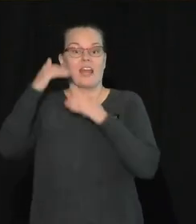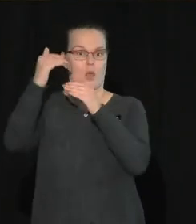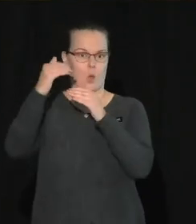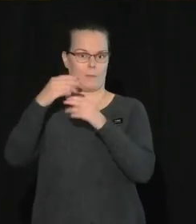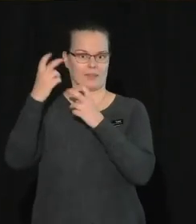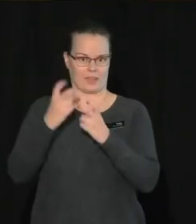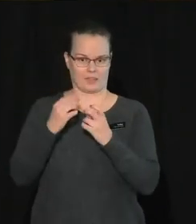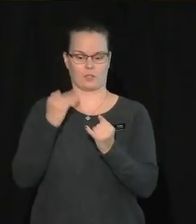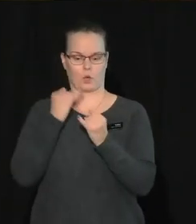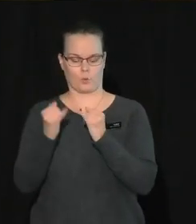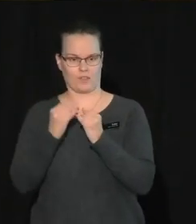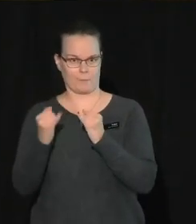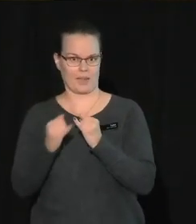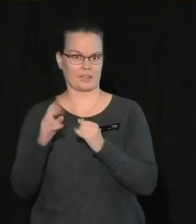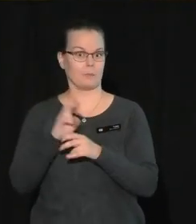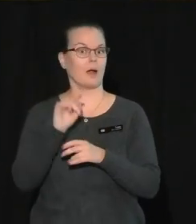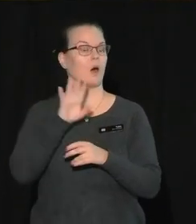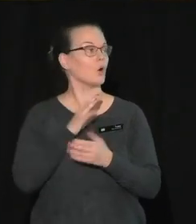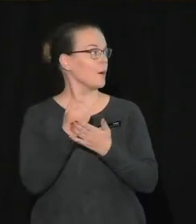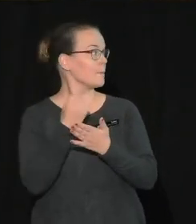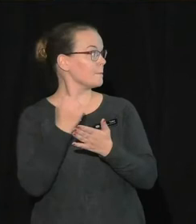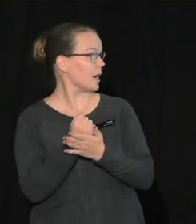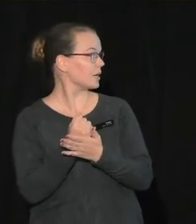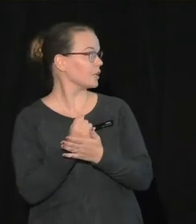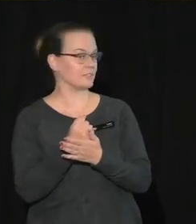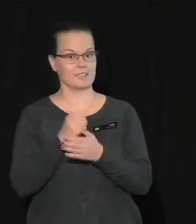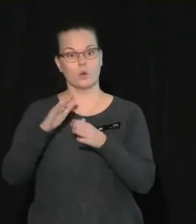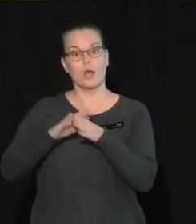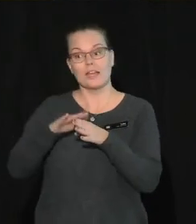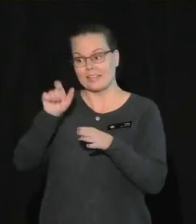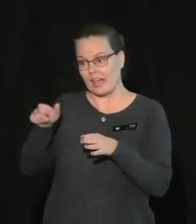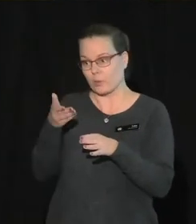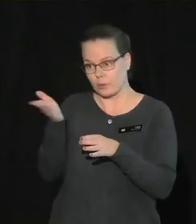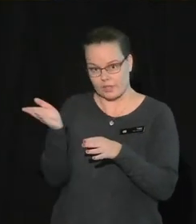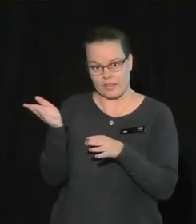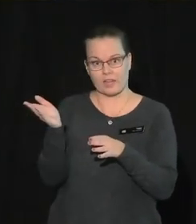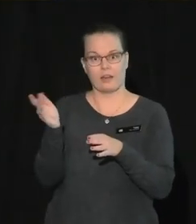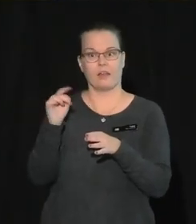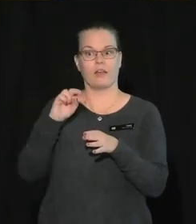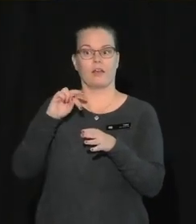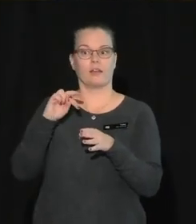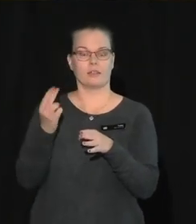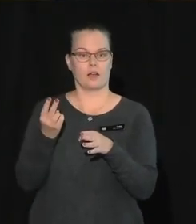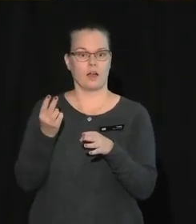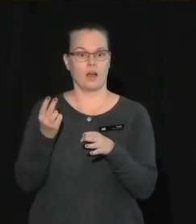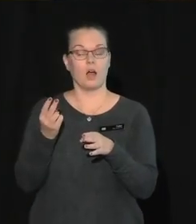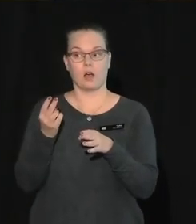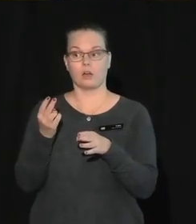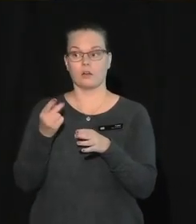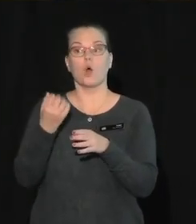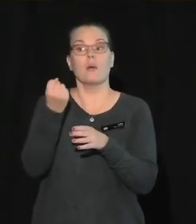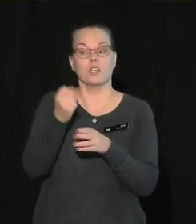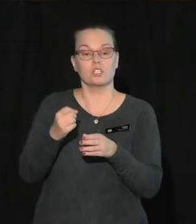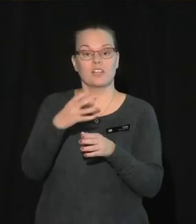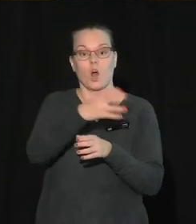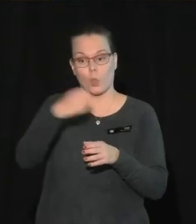we have the possibility of the directive for end users, for end consumers to go to court